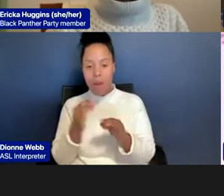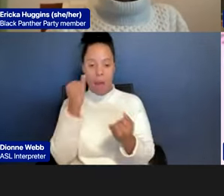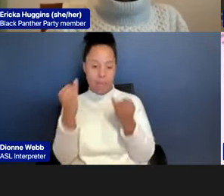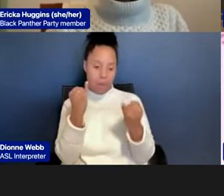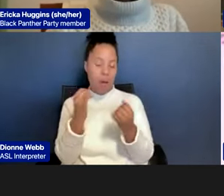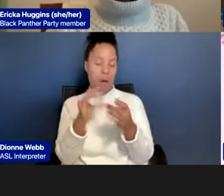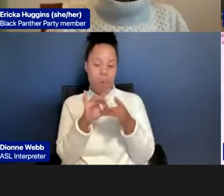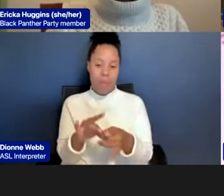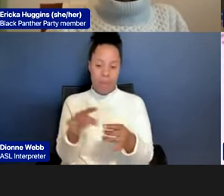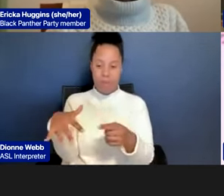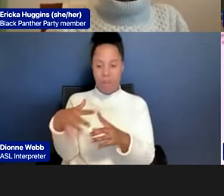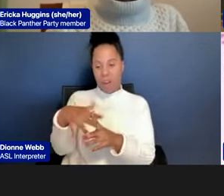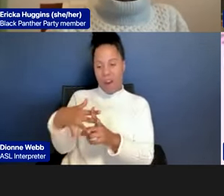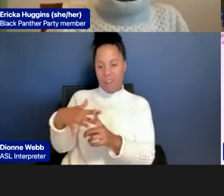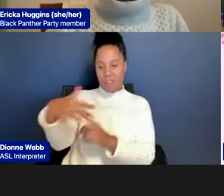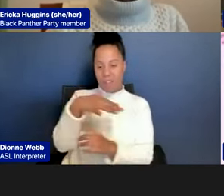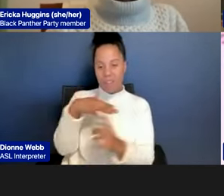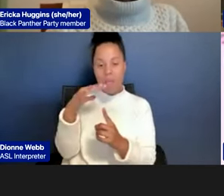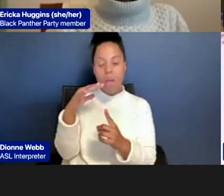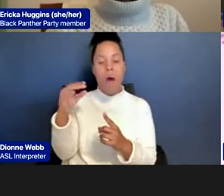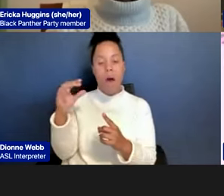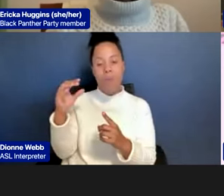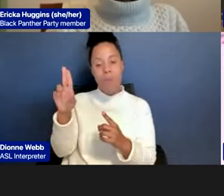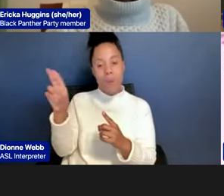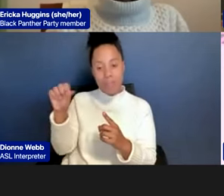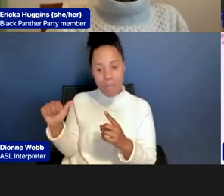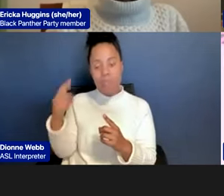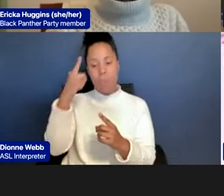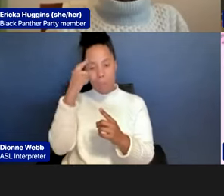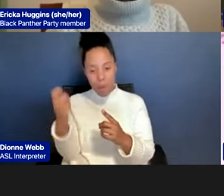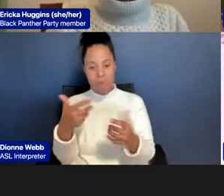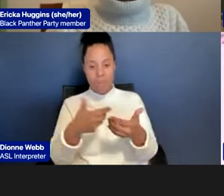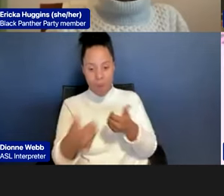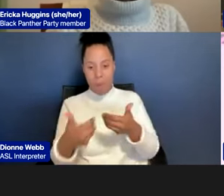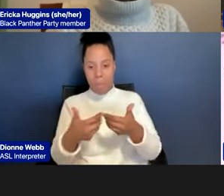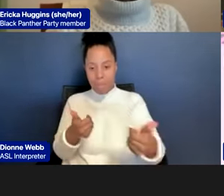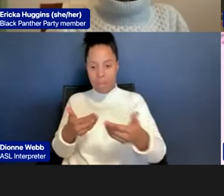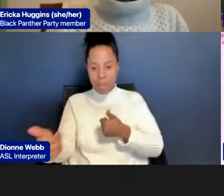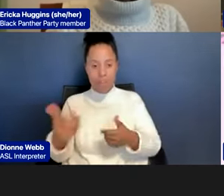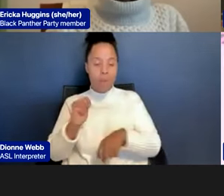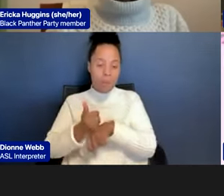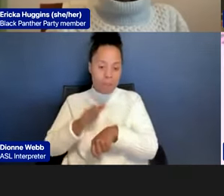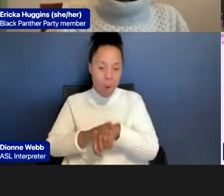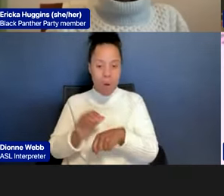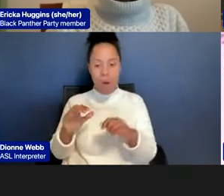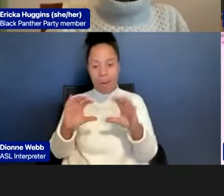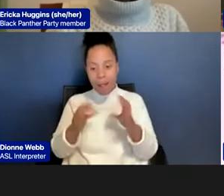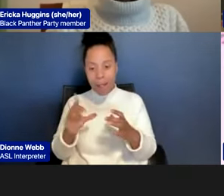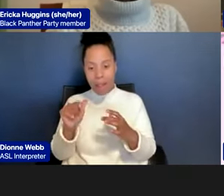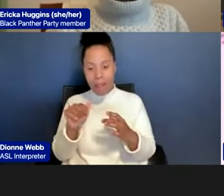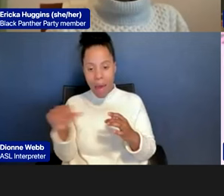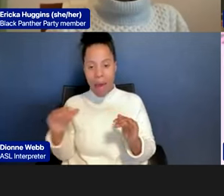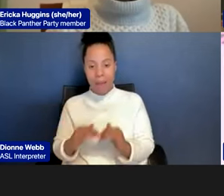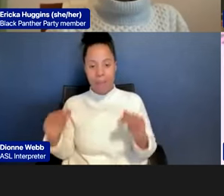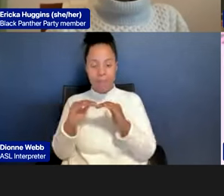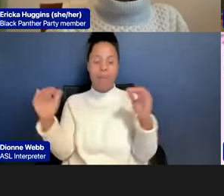United States because of the fragmentation, not only based on class and ethnicity and race. So I think